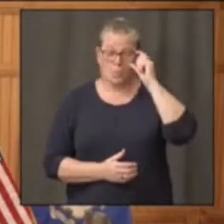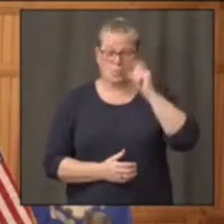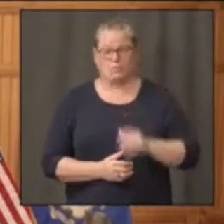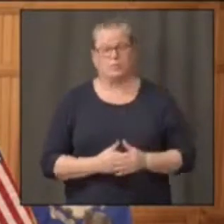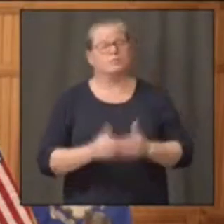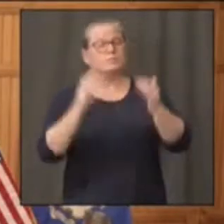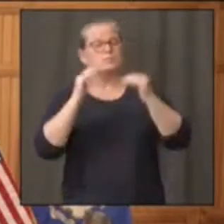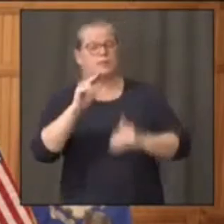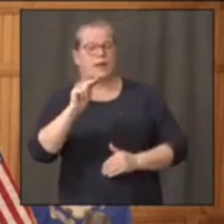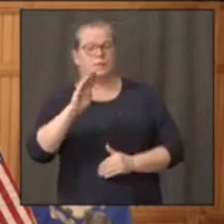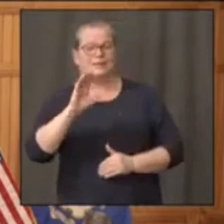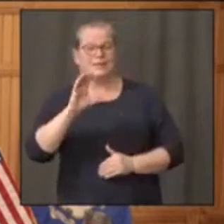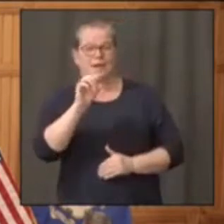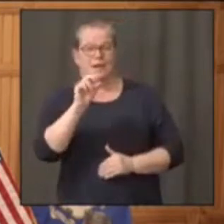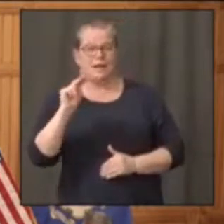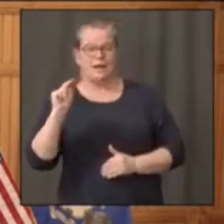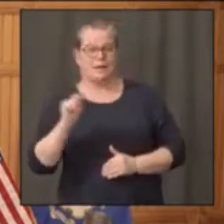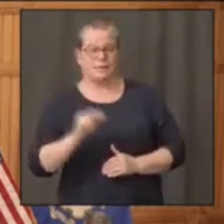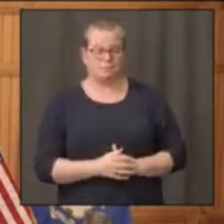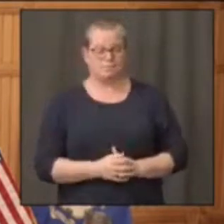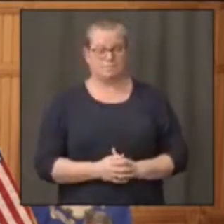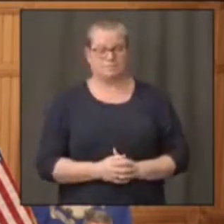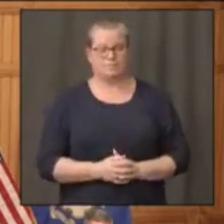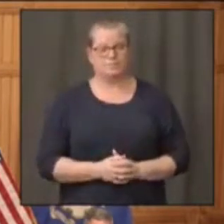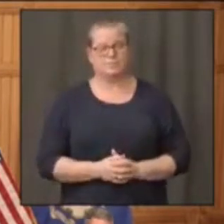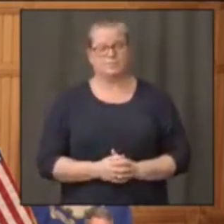NBC Connecticut.